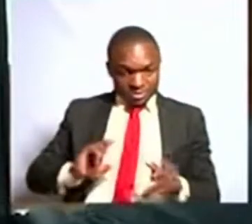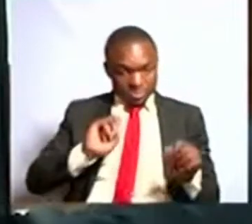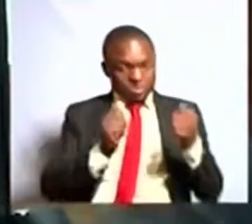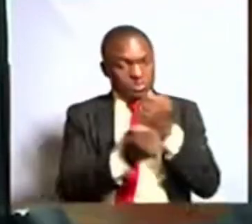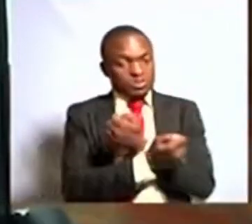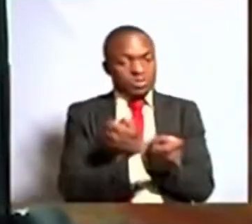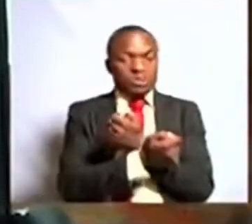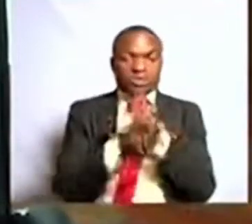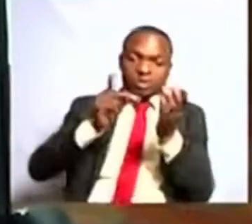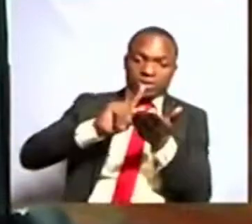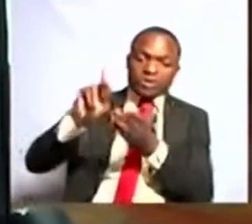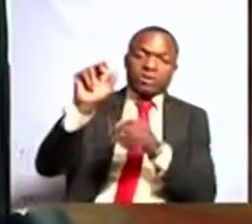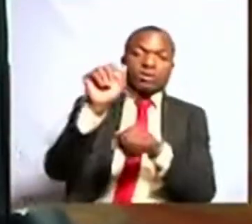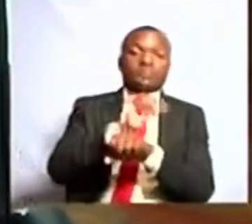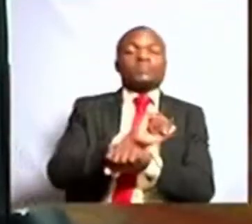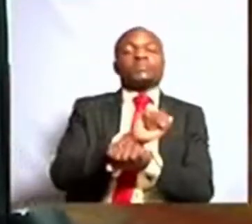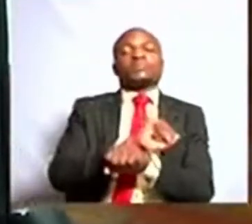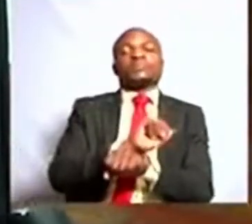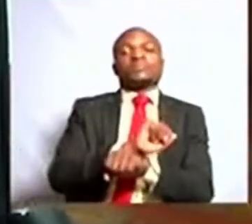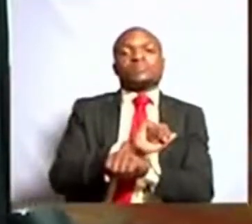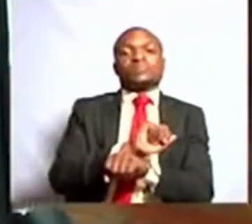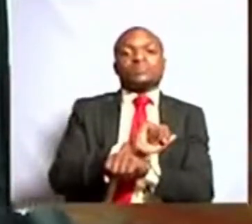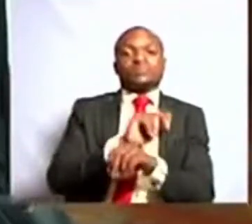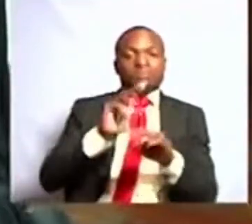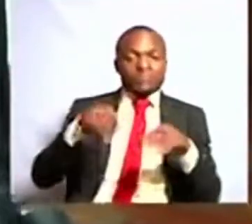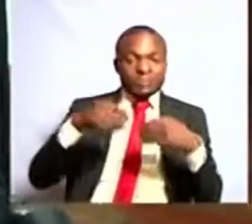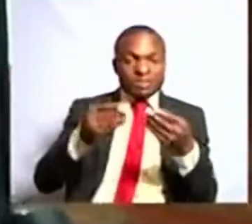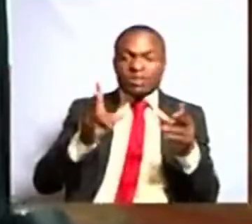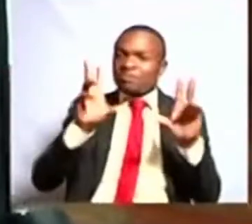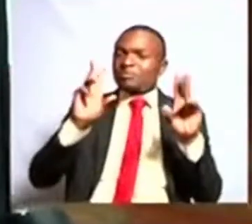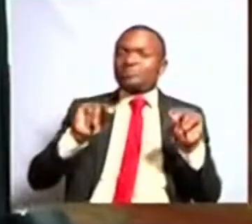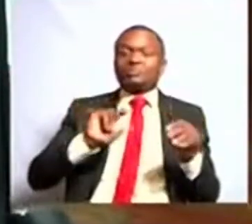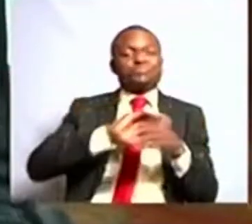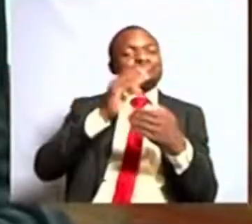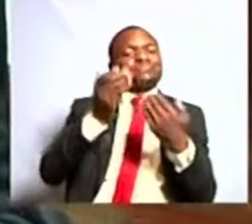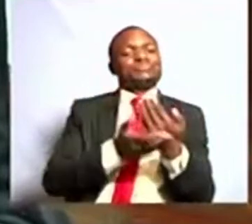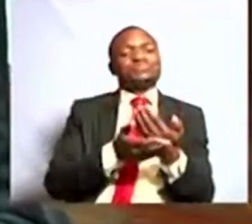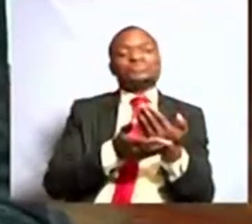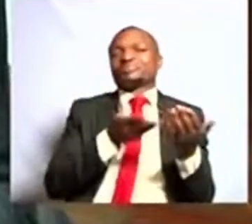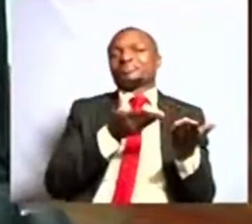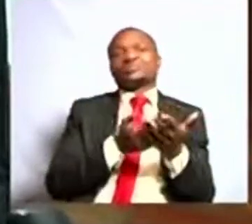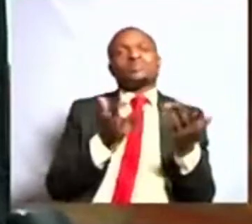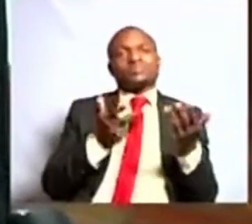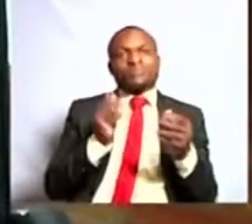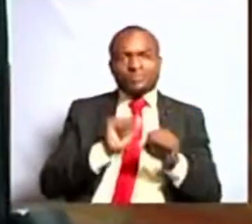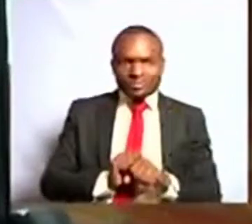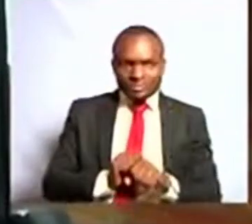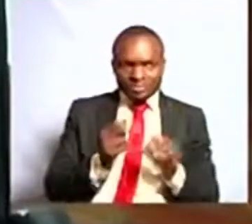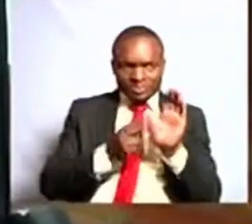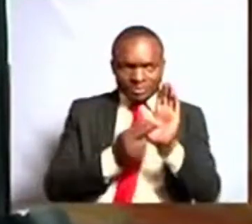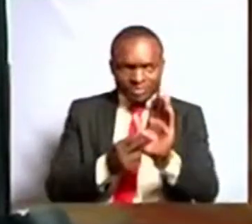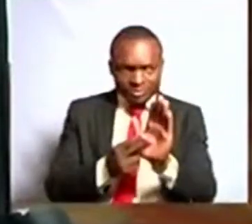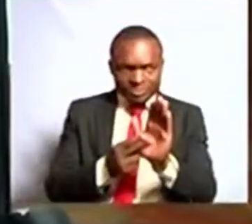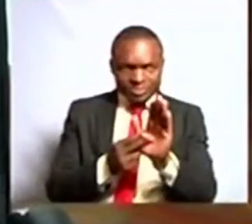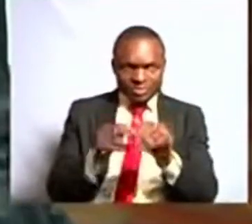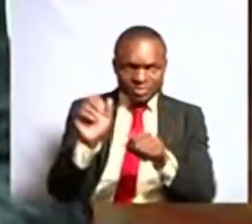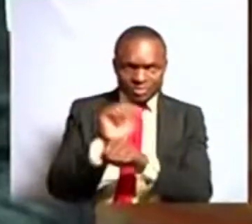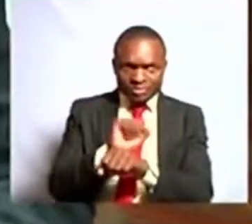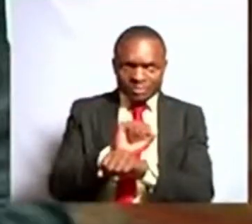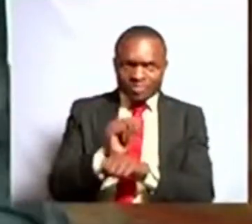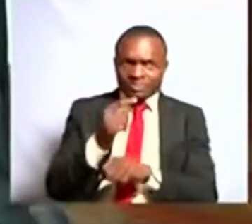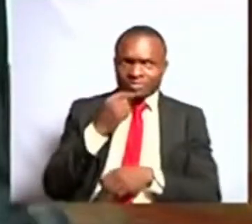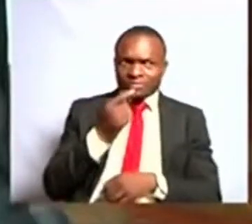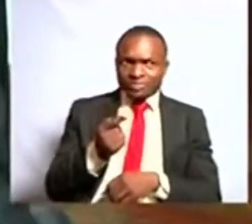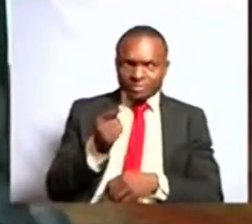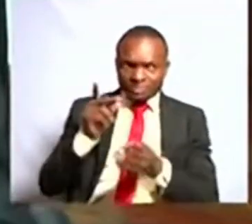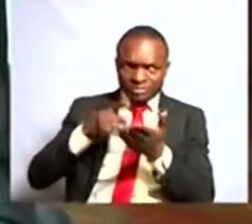and paid for the vehicles provided. There is no cover note to that effect to show the vehicles that you are claiming were